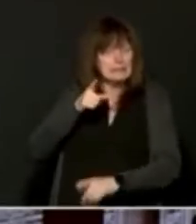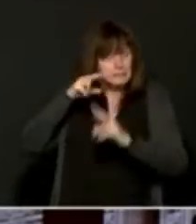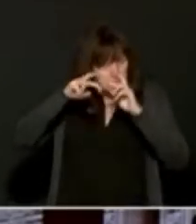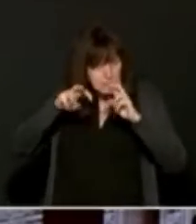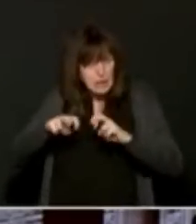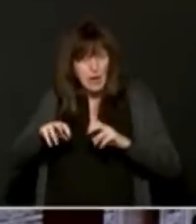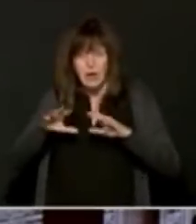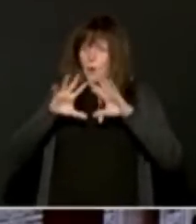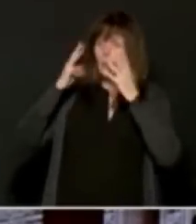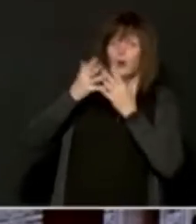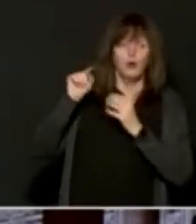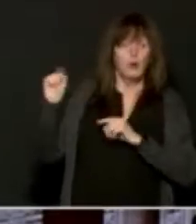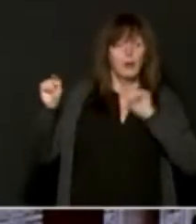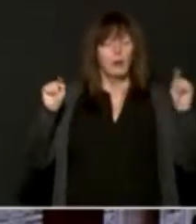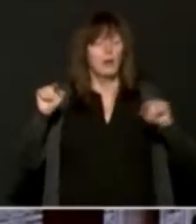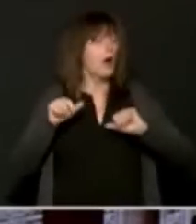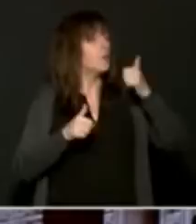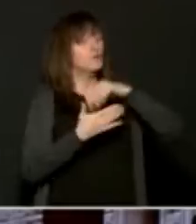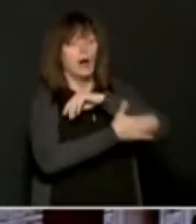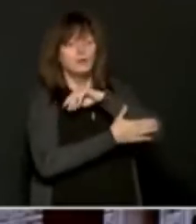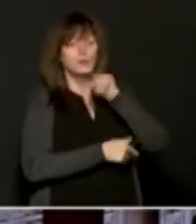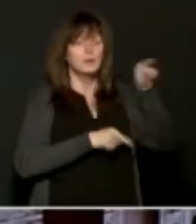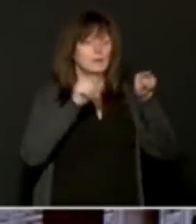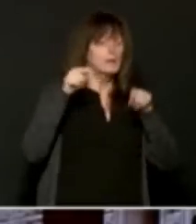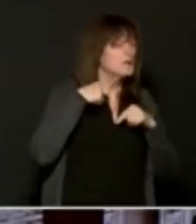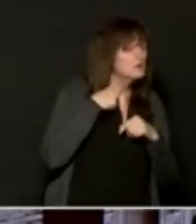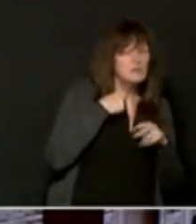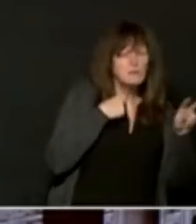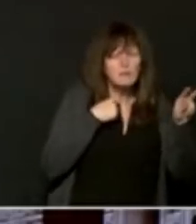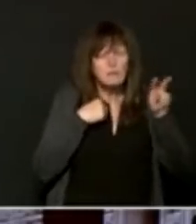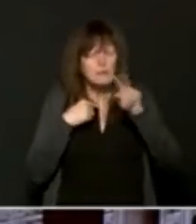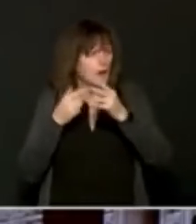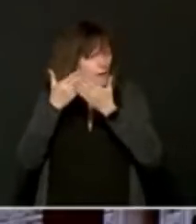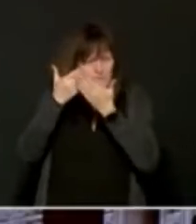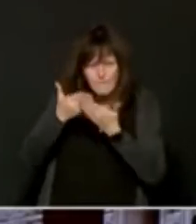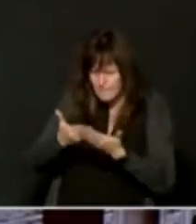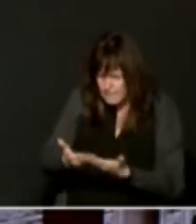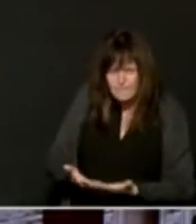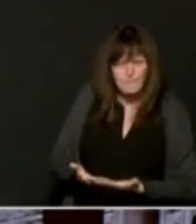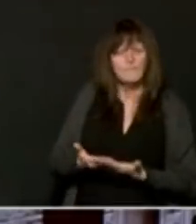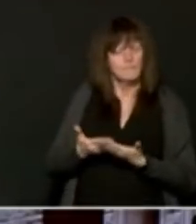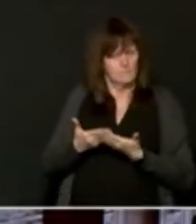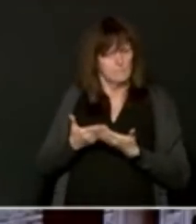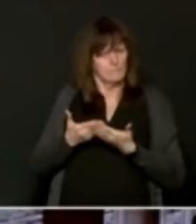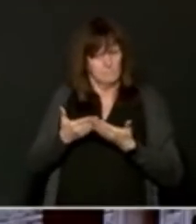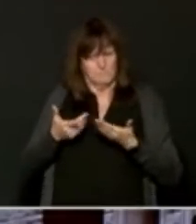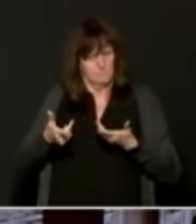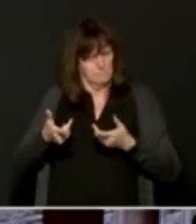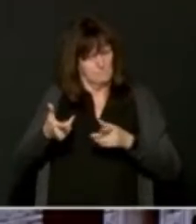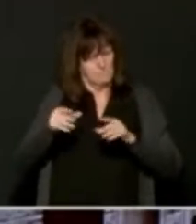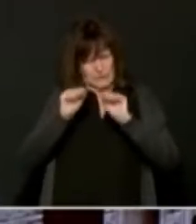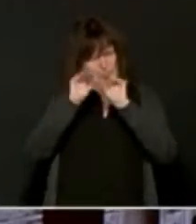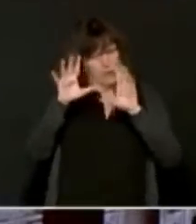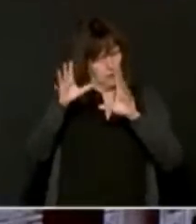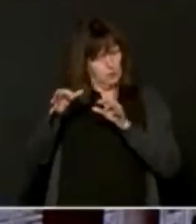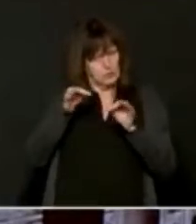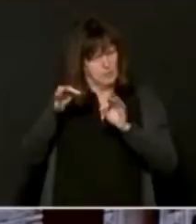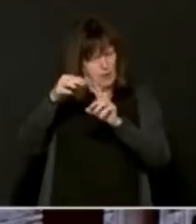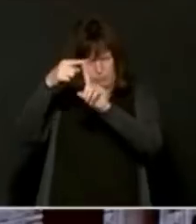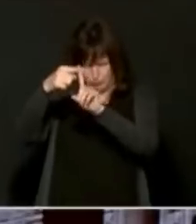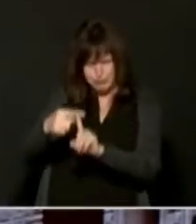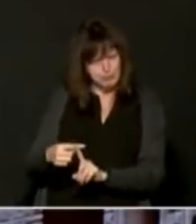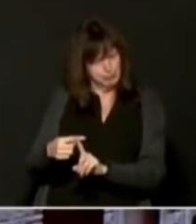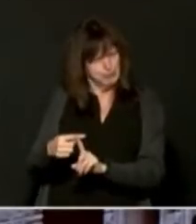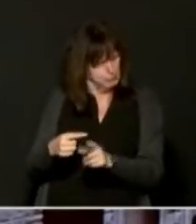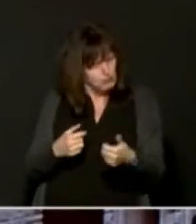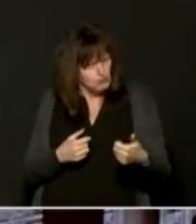countries, in a number of different countries, and our evidence, as described, is very good. So we have seen